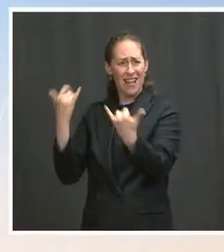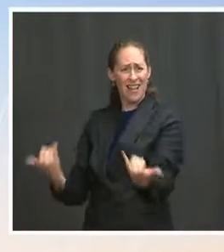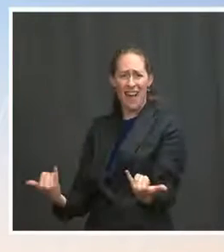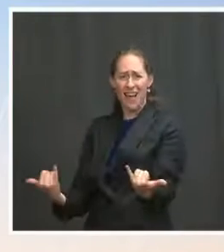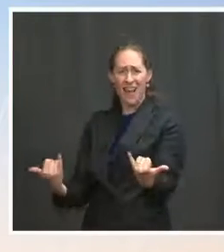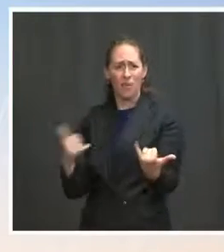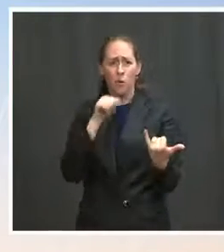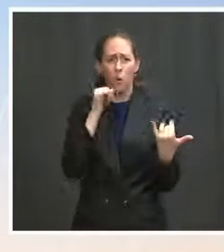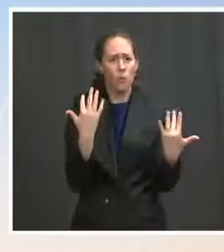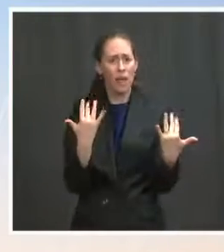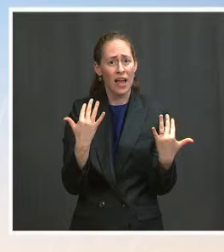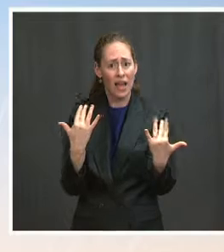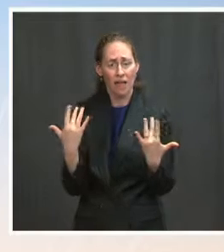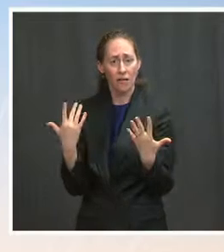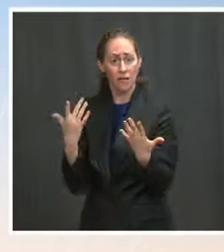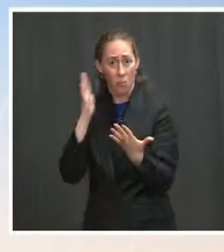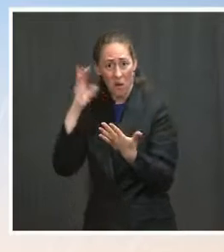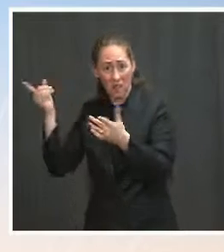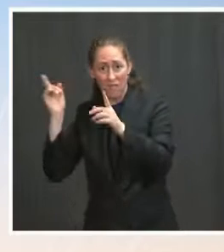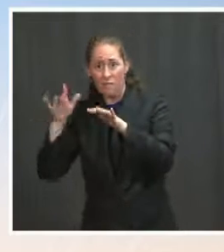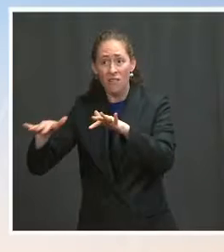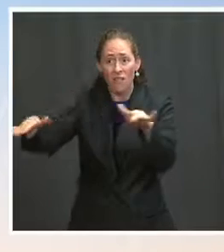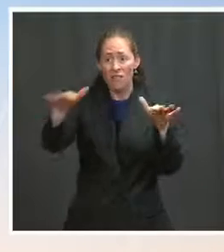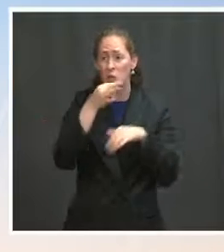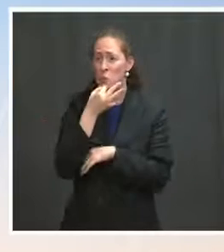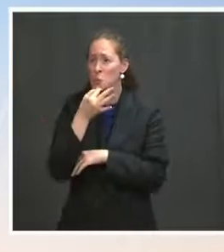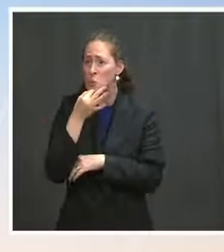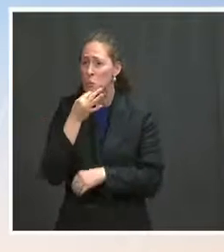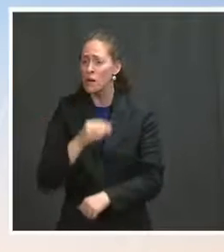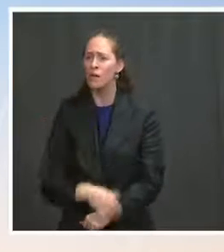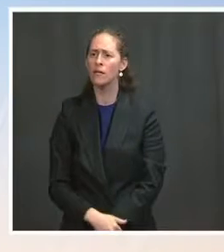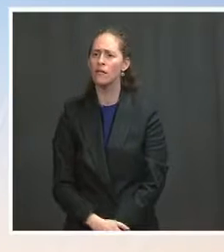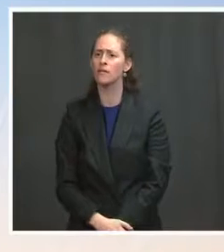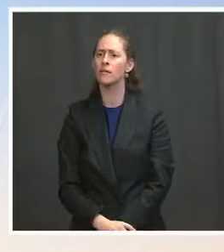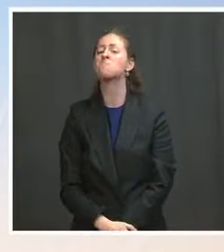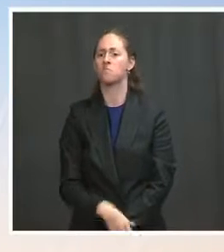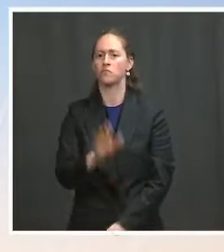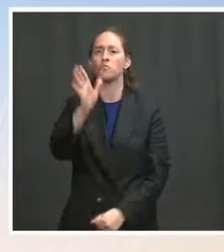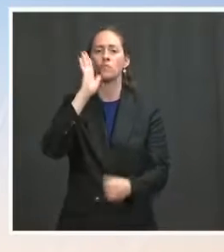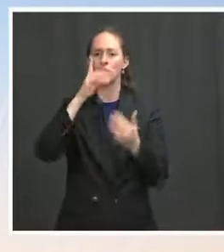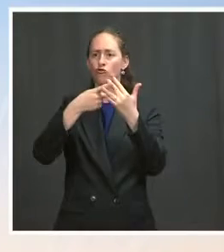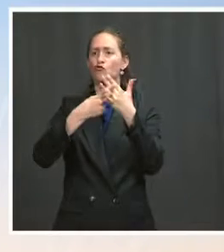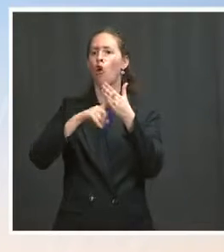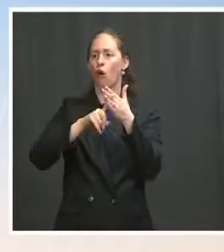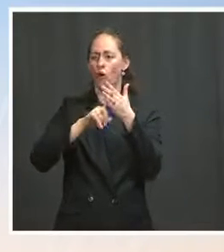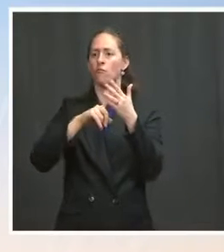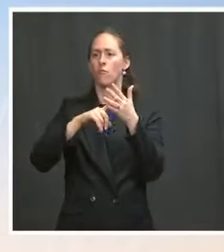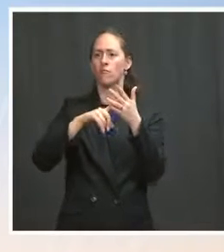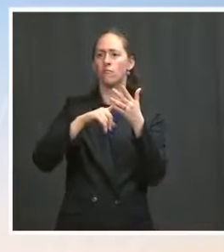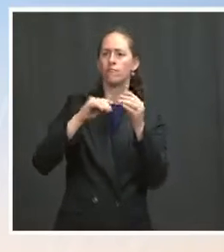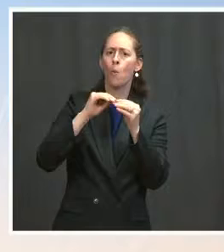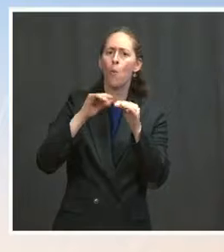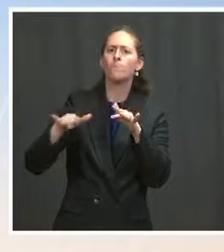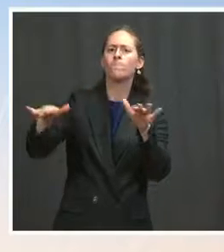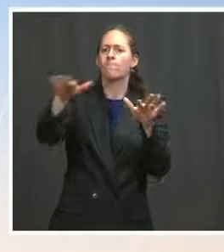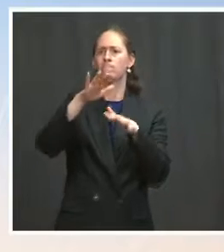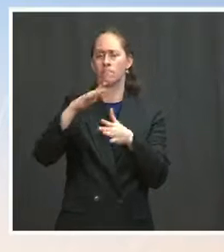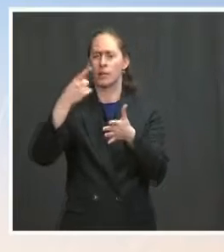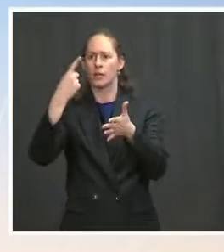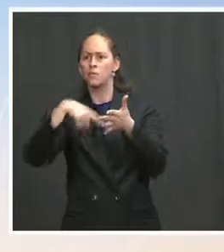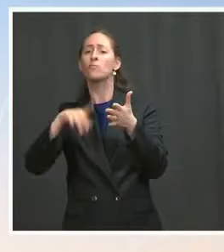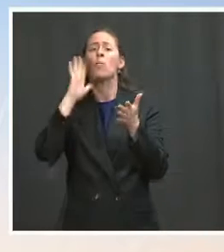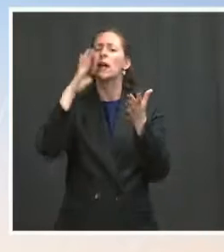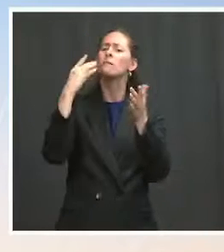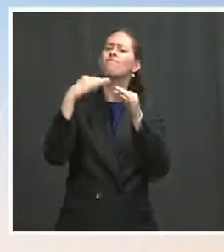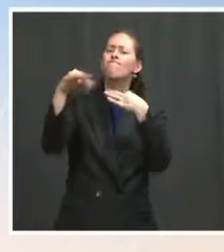to speak to all of you and to the public next week about his continuing commitment to voting rights, expanding access to voting rights, something that he's worked